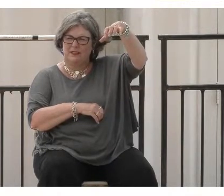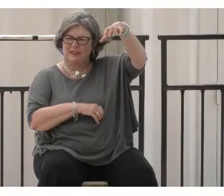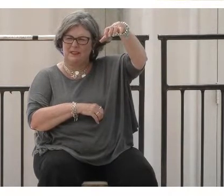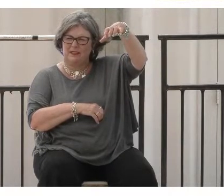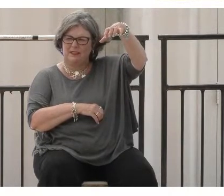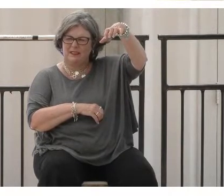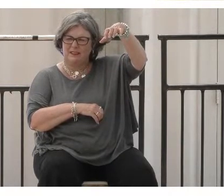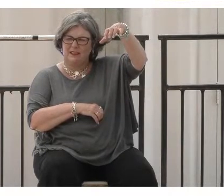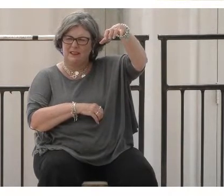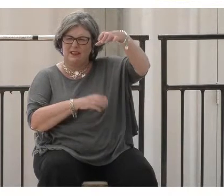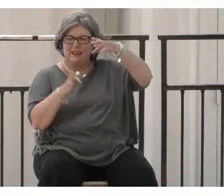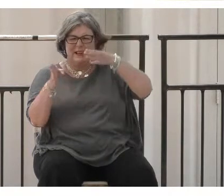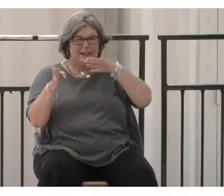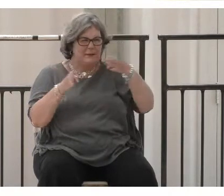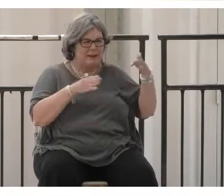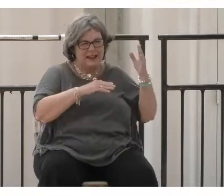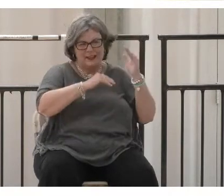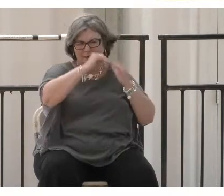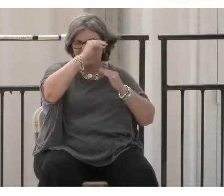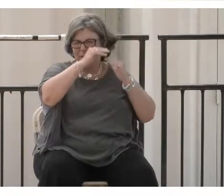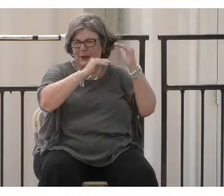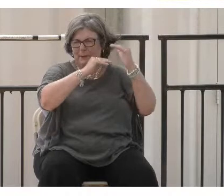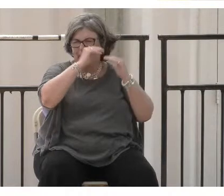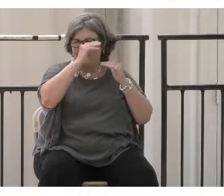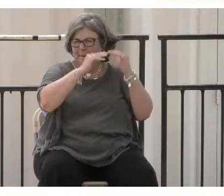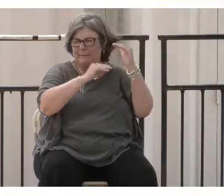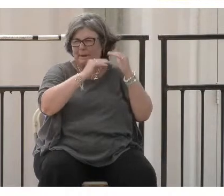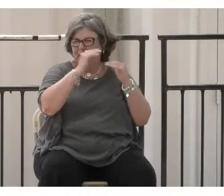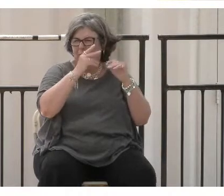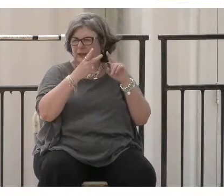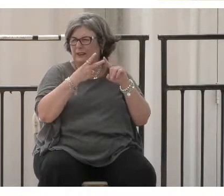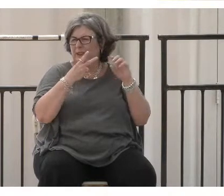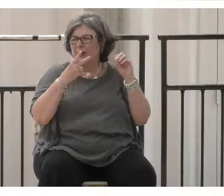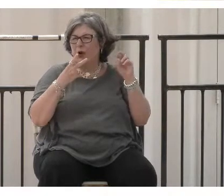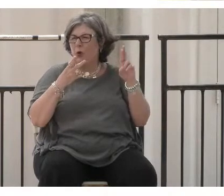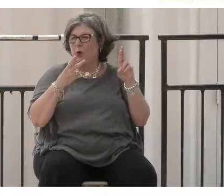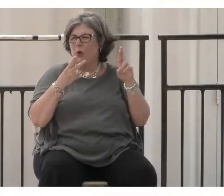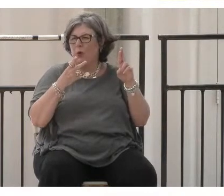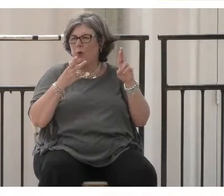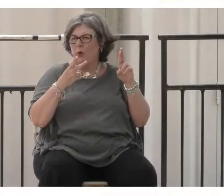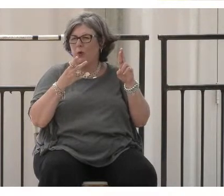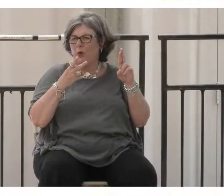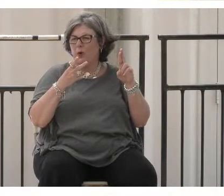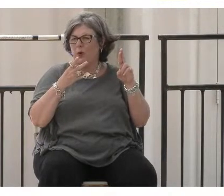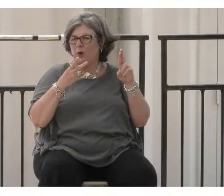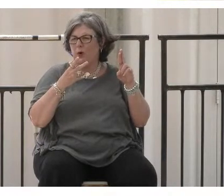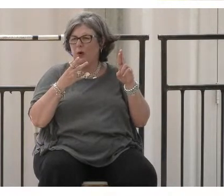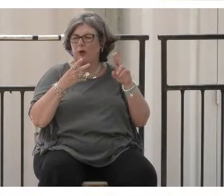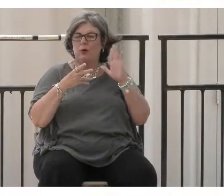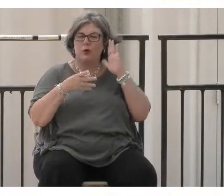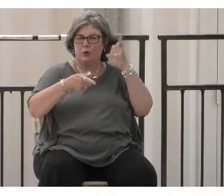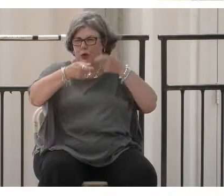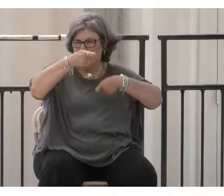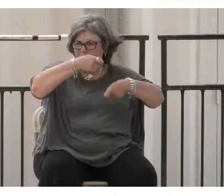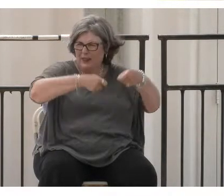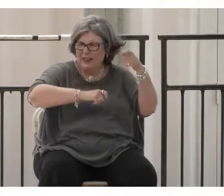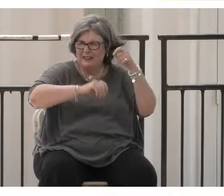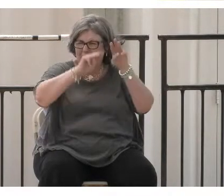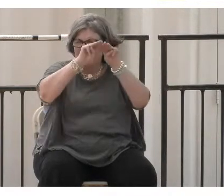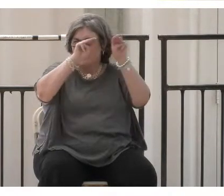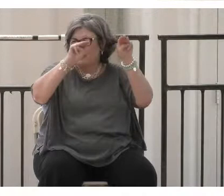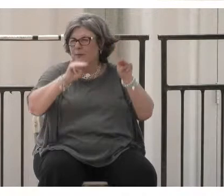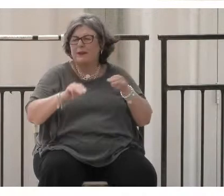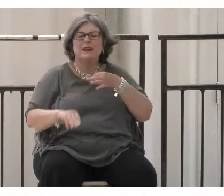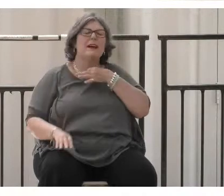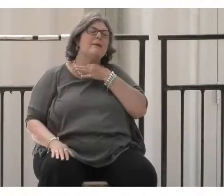they have any plans for that building? Or was the Museum of the Future an effective replacement for that museum? I'm just wondering